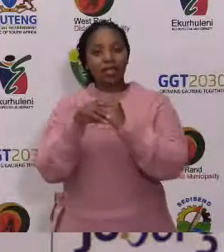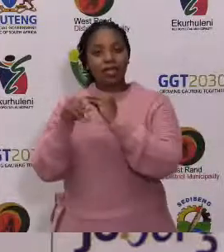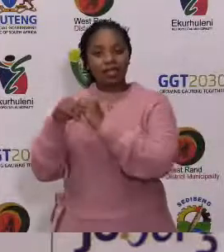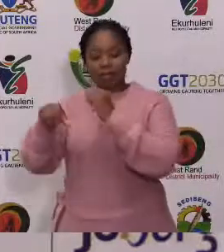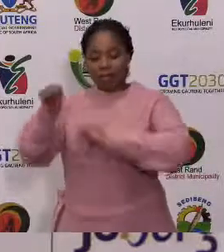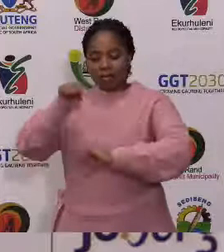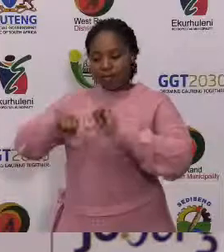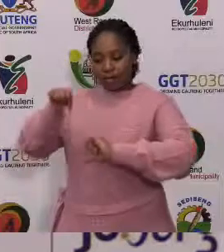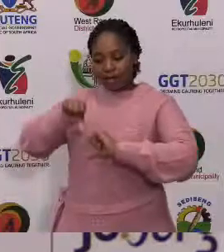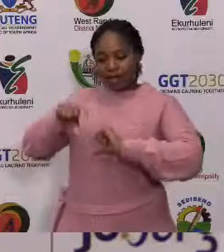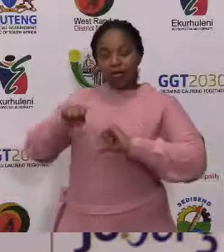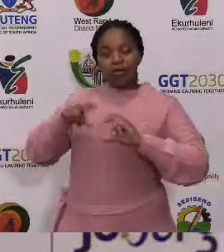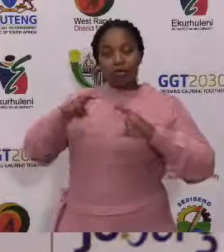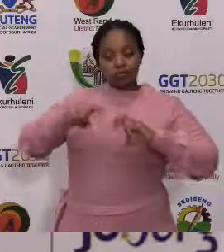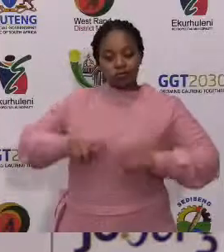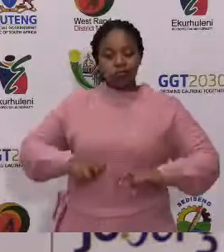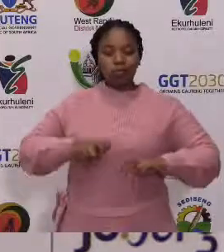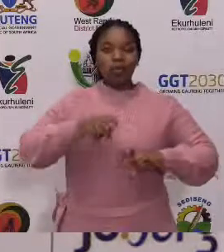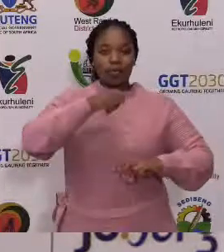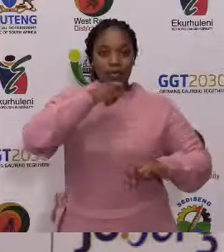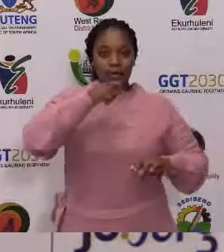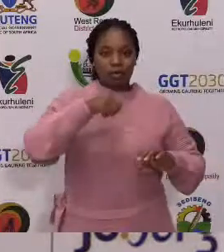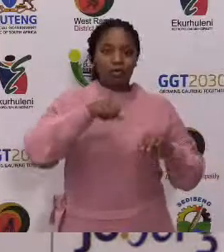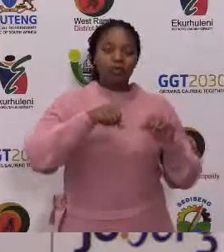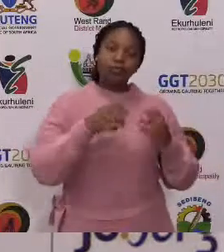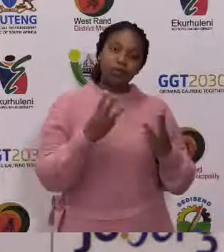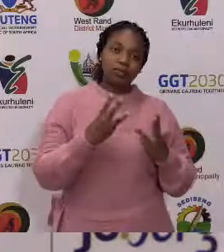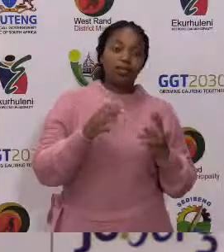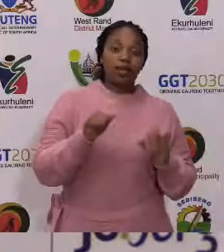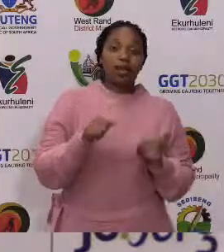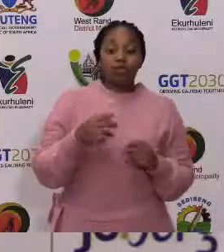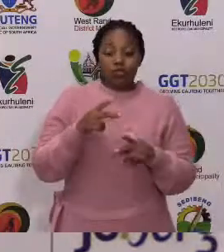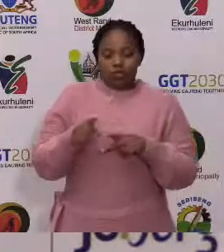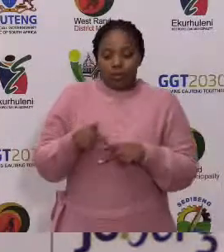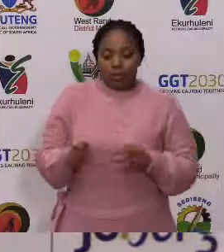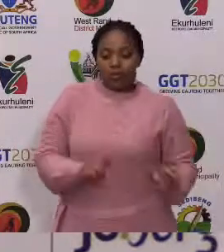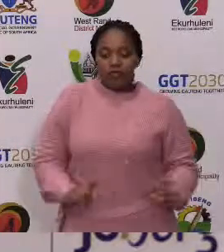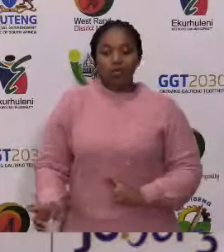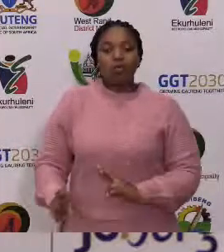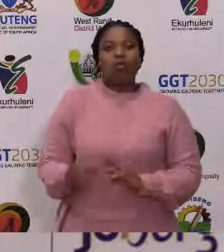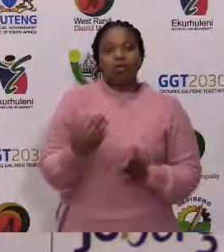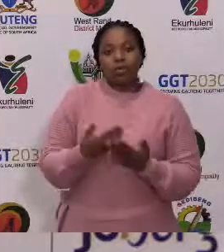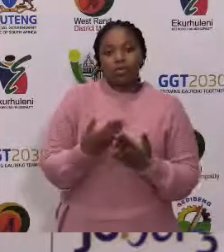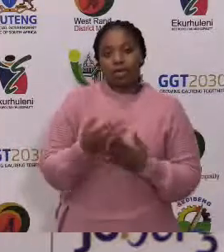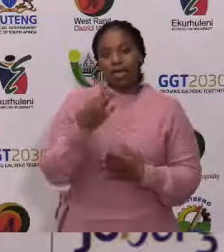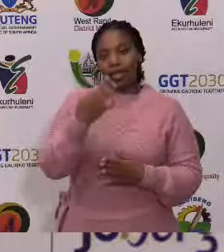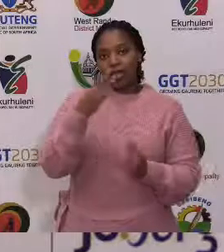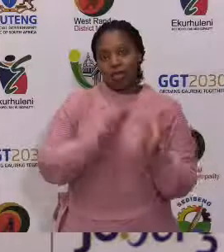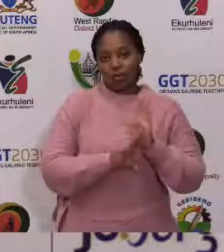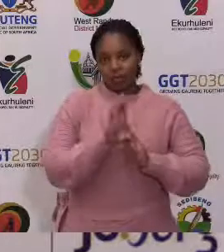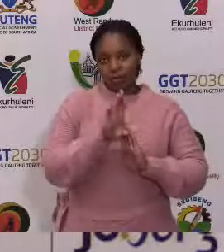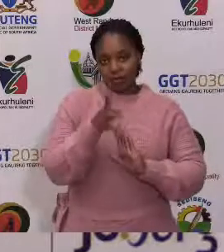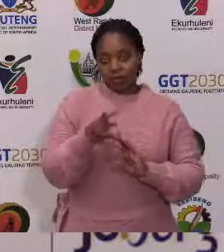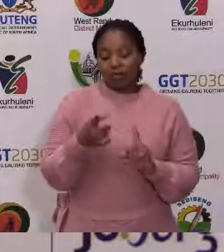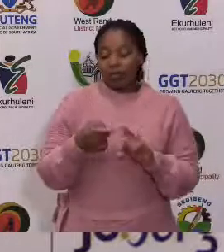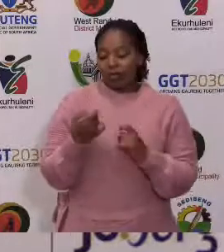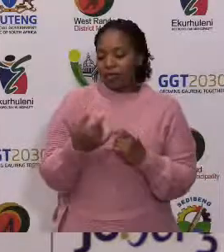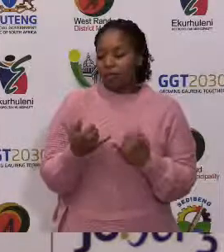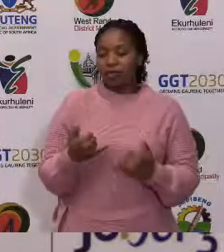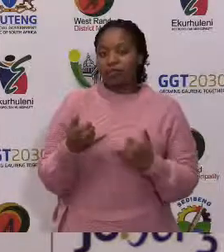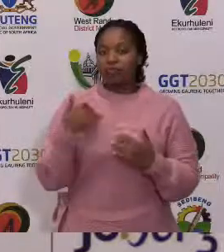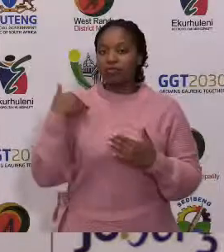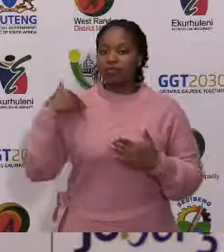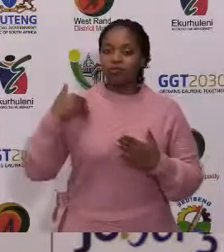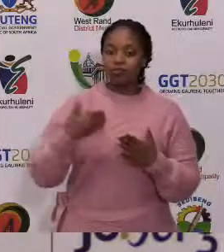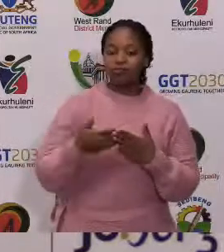to prepare for phase 2 of the vaccination program. So since that start, as at the 6th of May, as Gauteng, we vaccinated